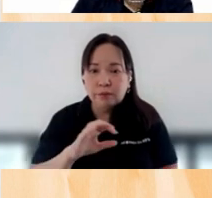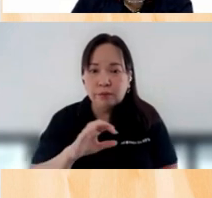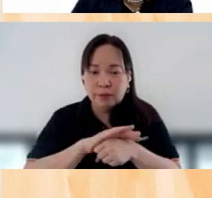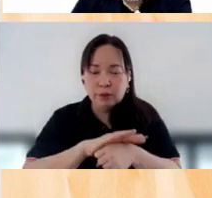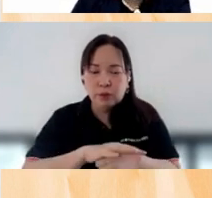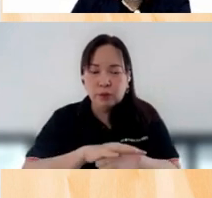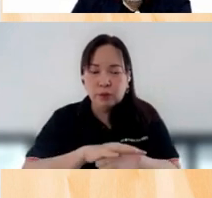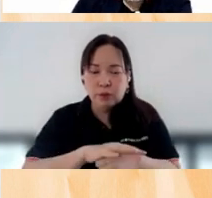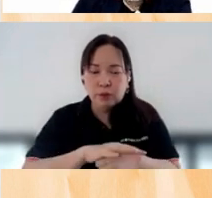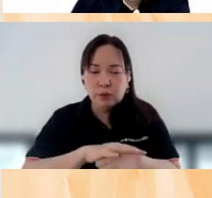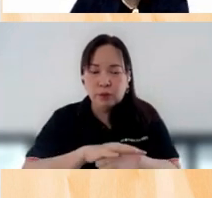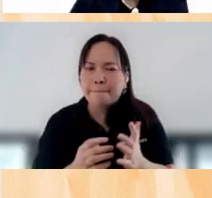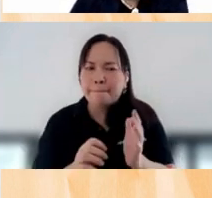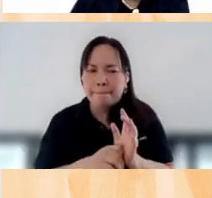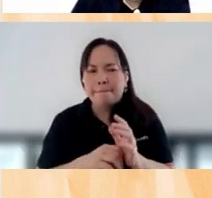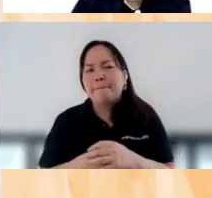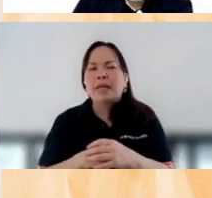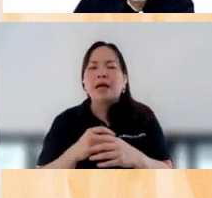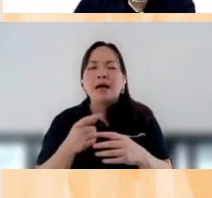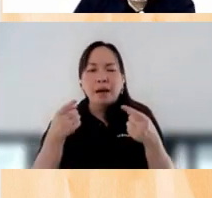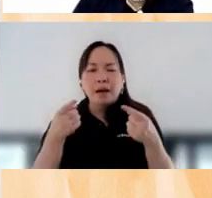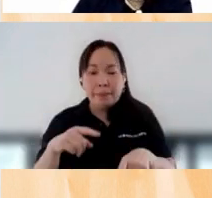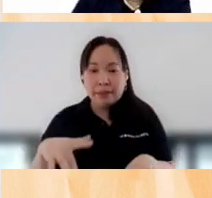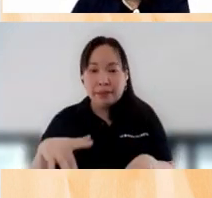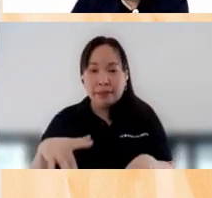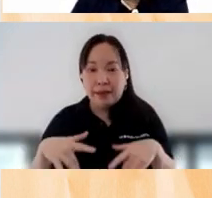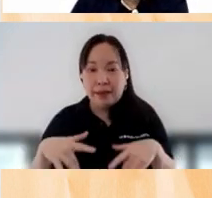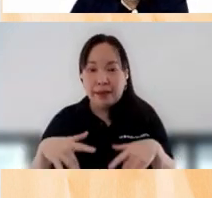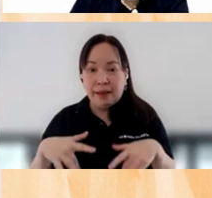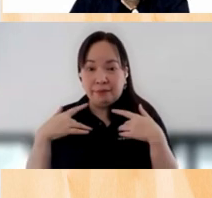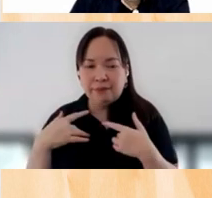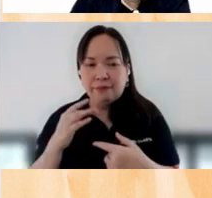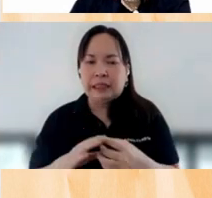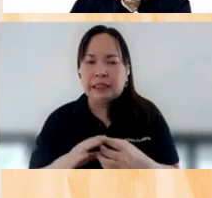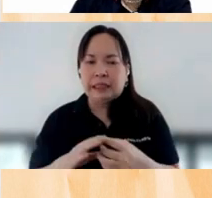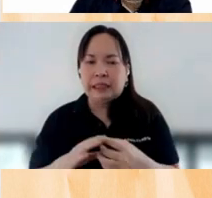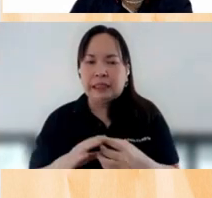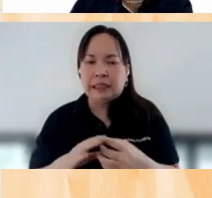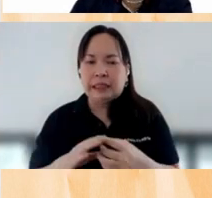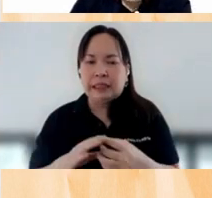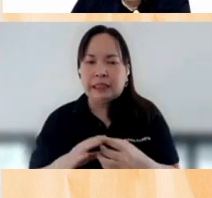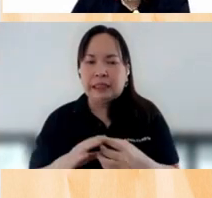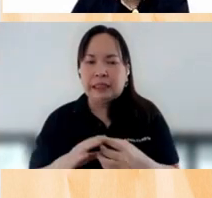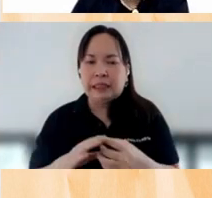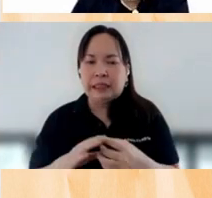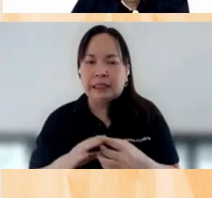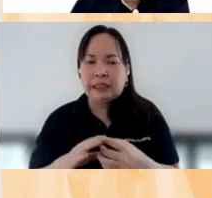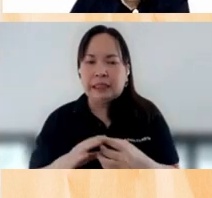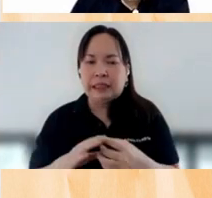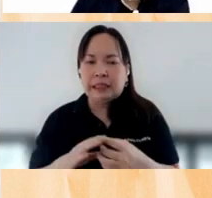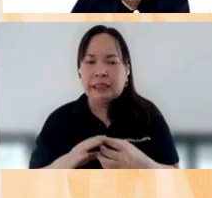definitely abuse and neglect, are sources of toxic stress. We talk about domestic violence as